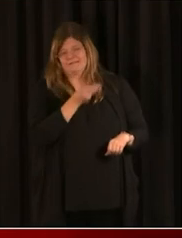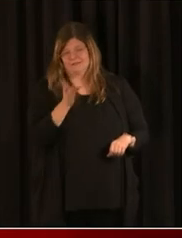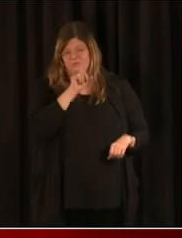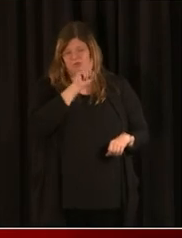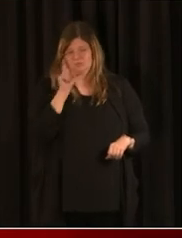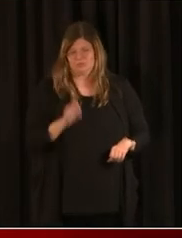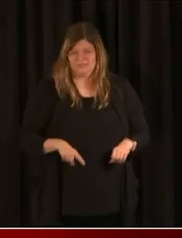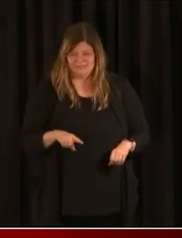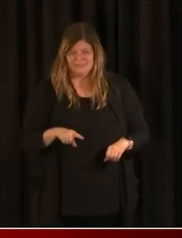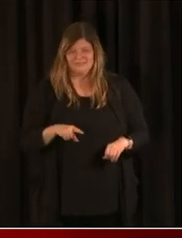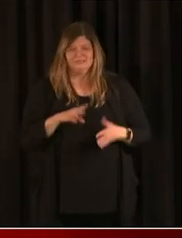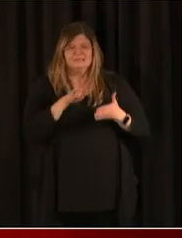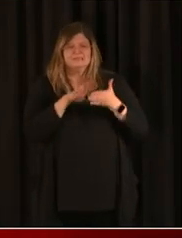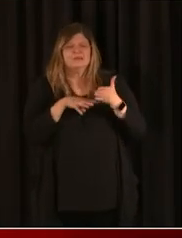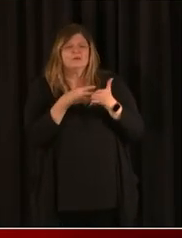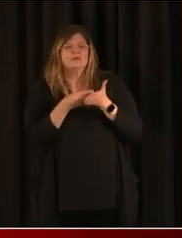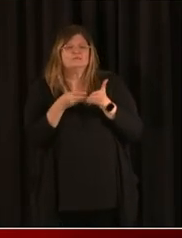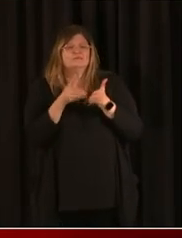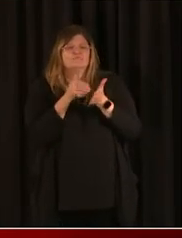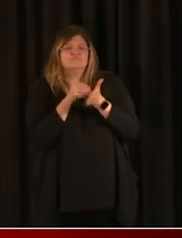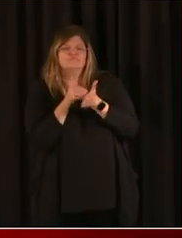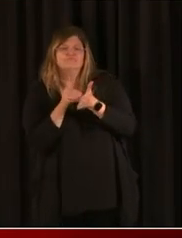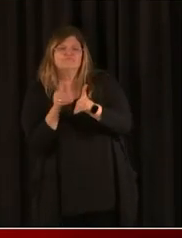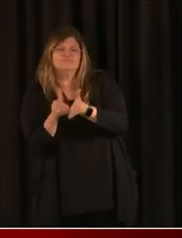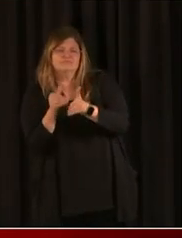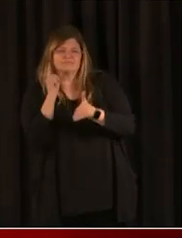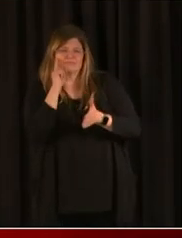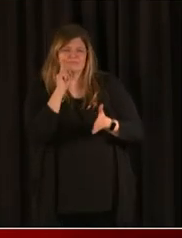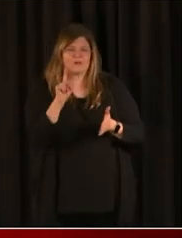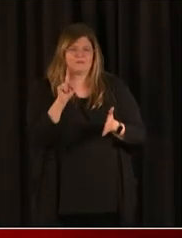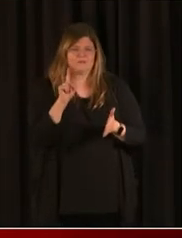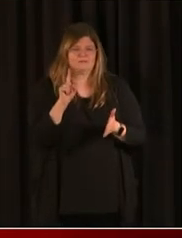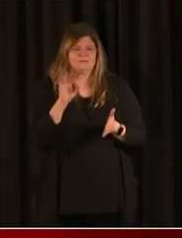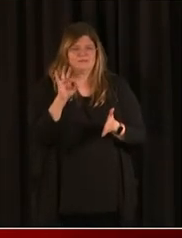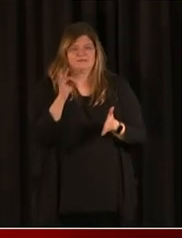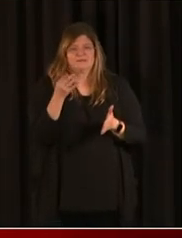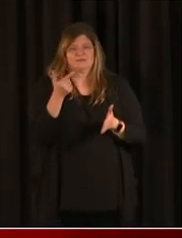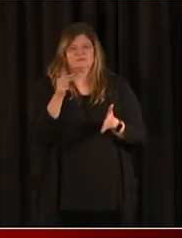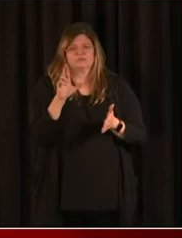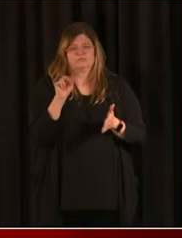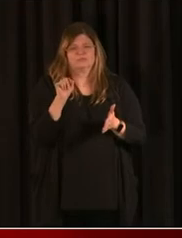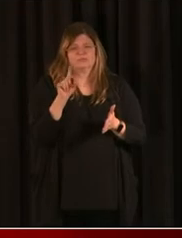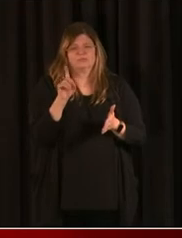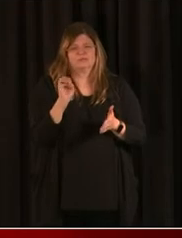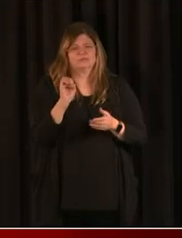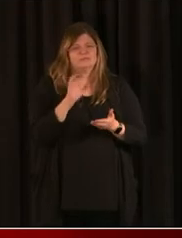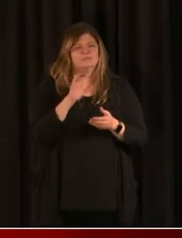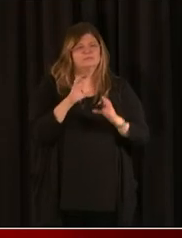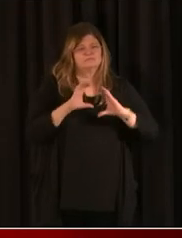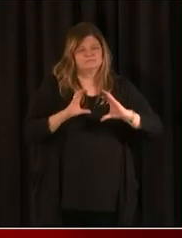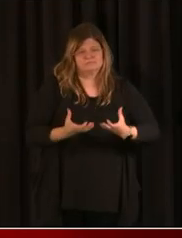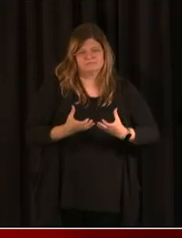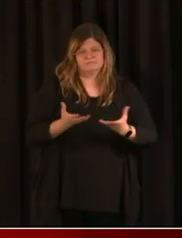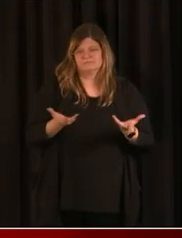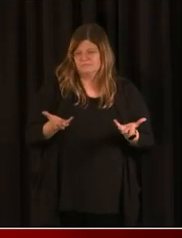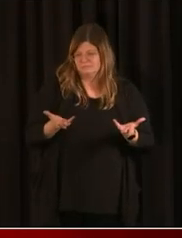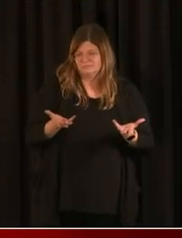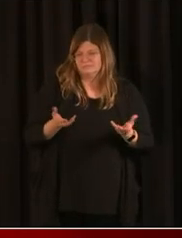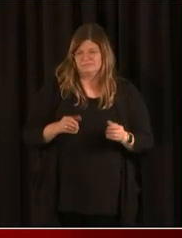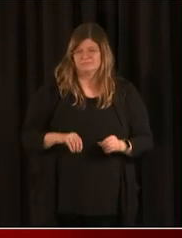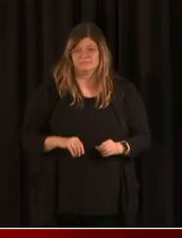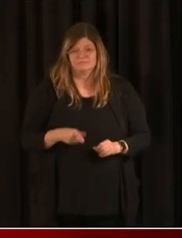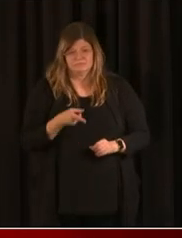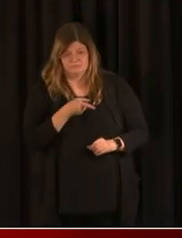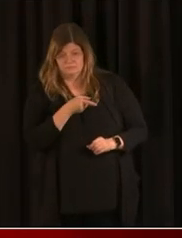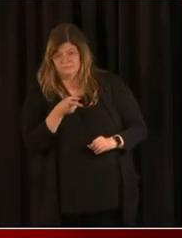scheduling frequency for ninth graders to go to school? And the second part of my question is, have